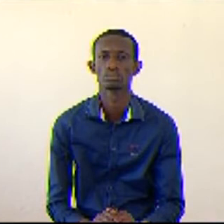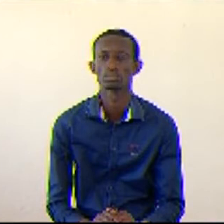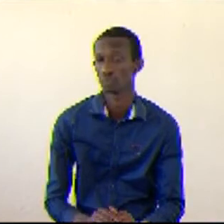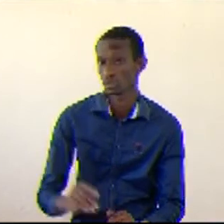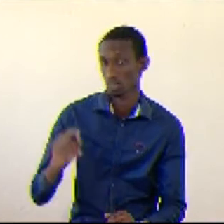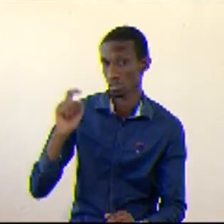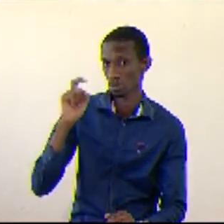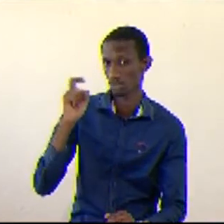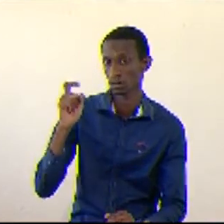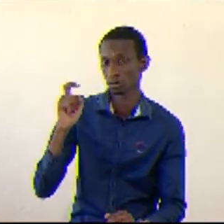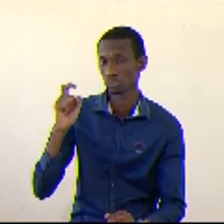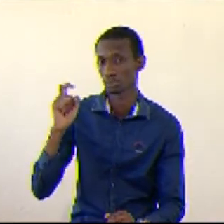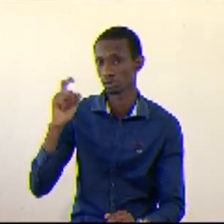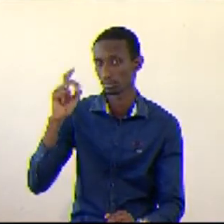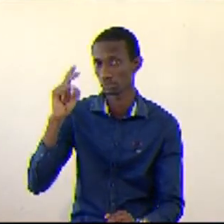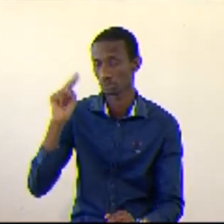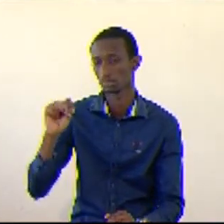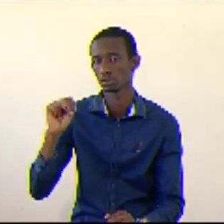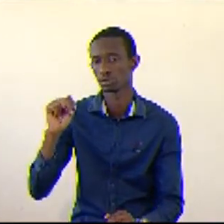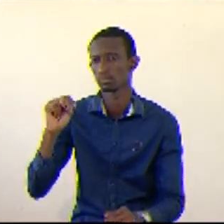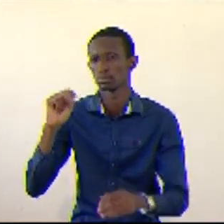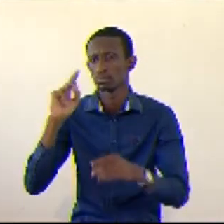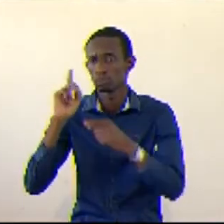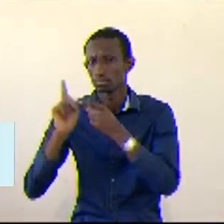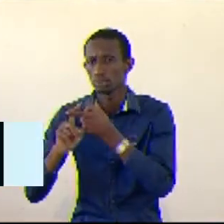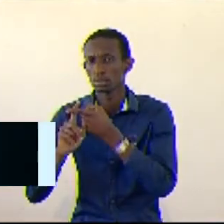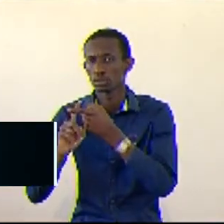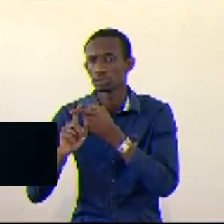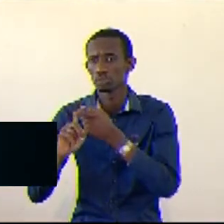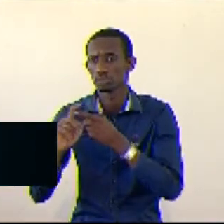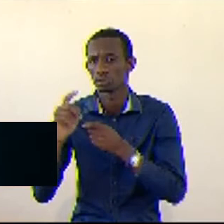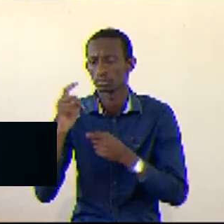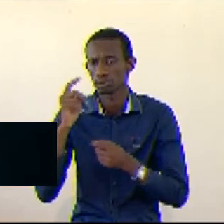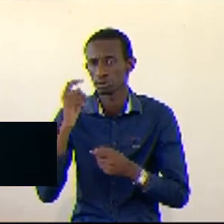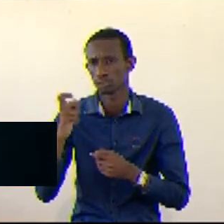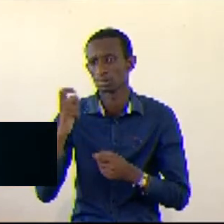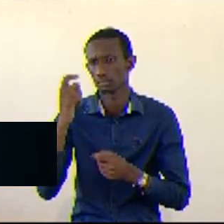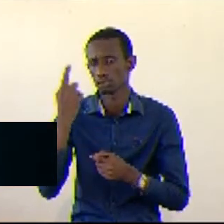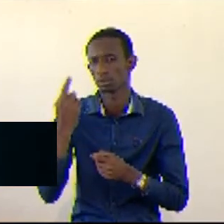xn plus 1 minus xn, which is equal to the